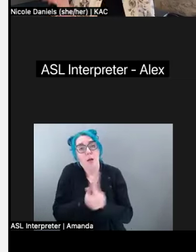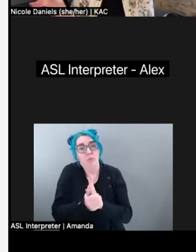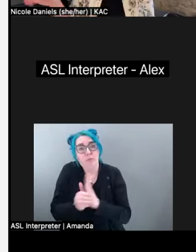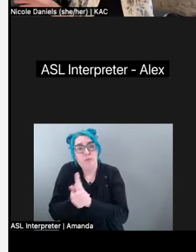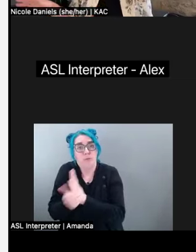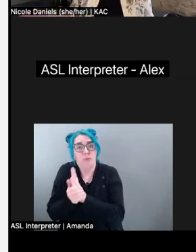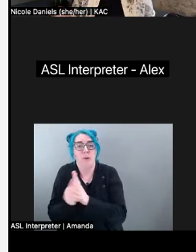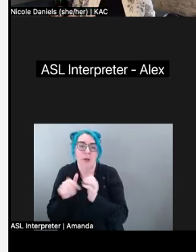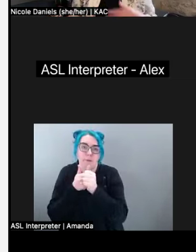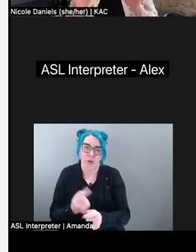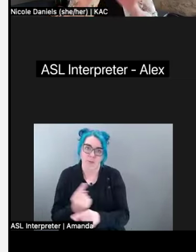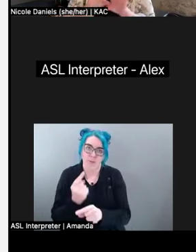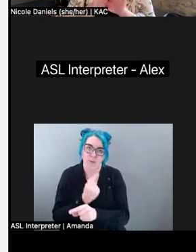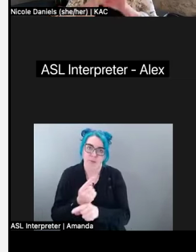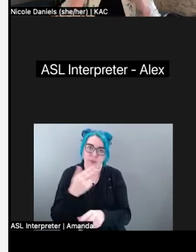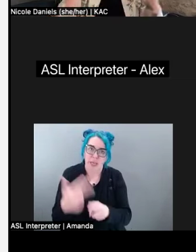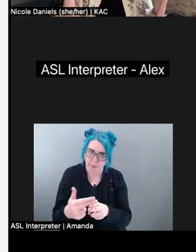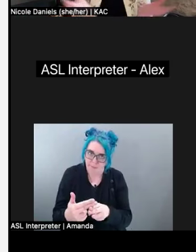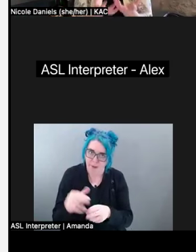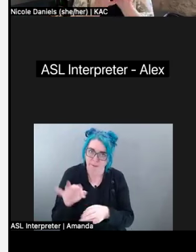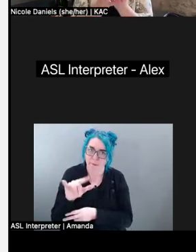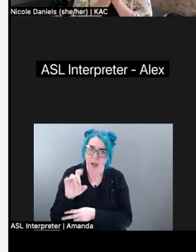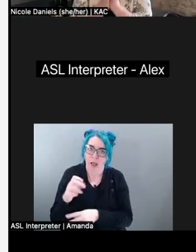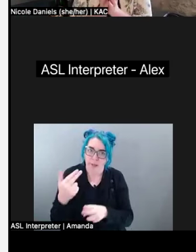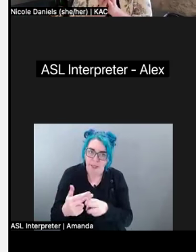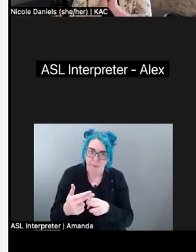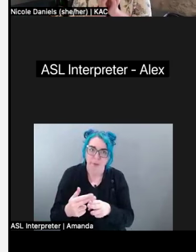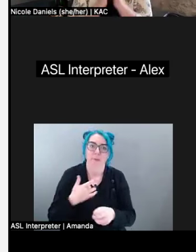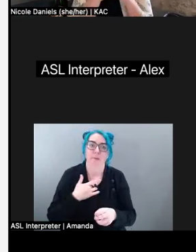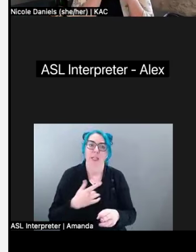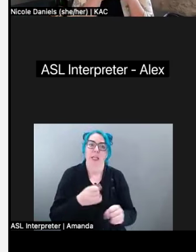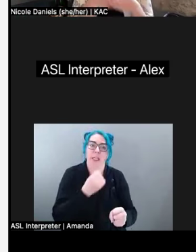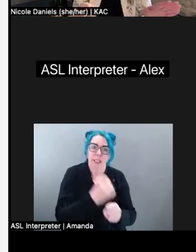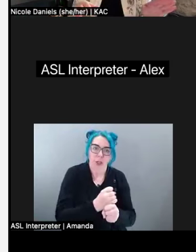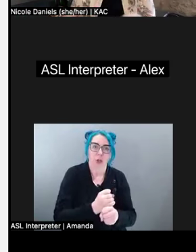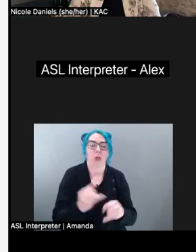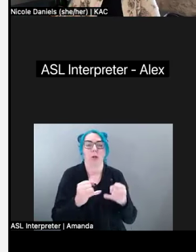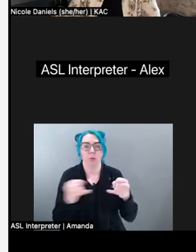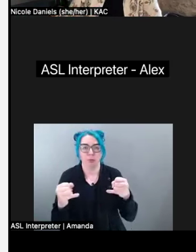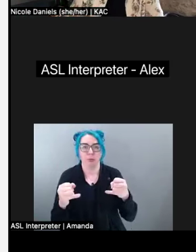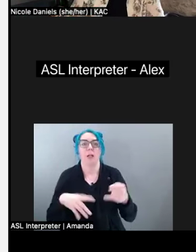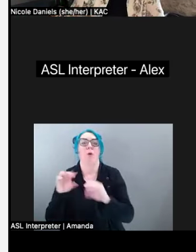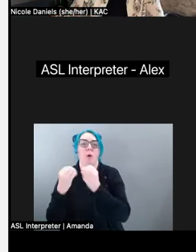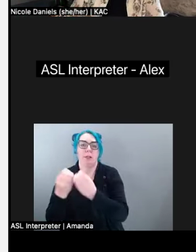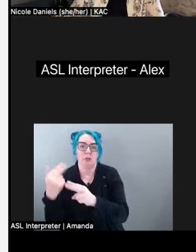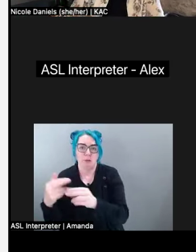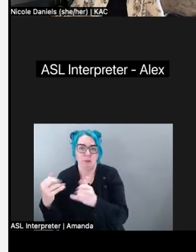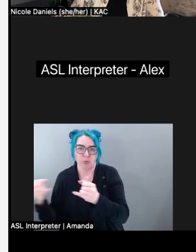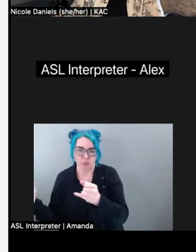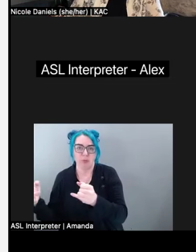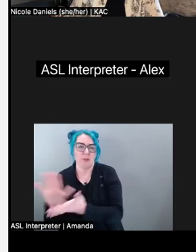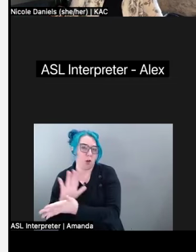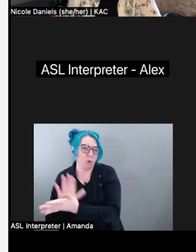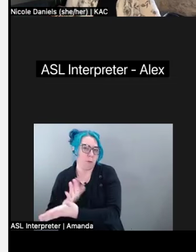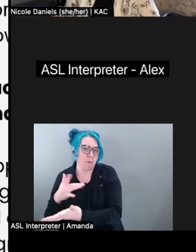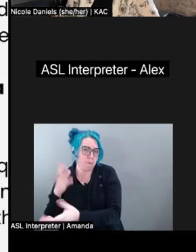organization name underscore document type. And then you put all of your application components into one email and send it off to